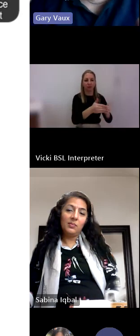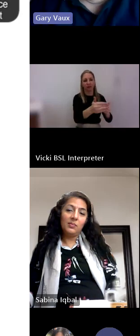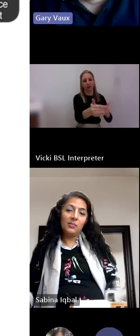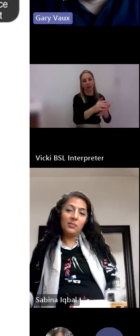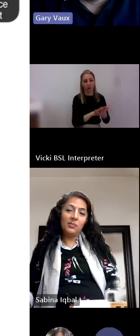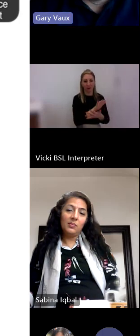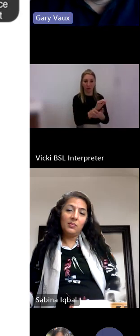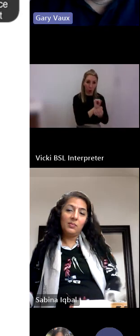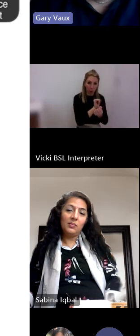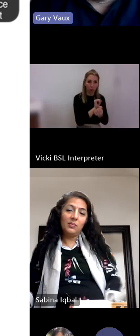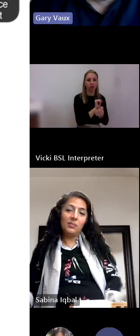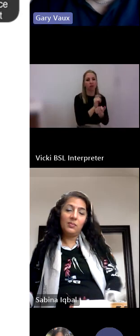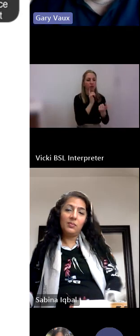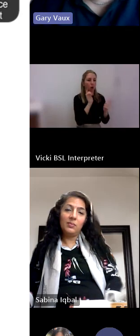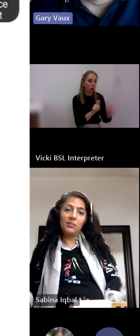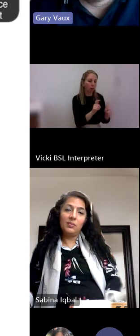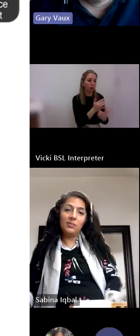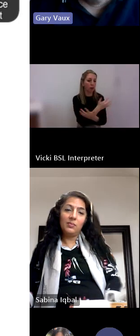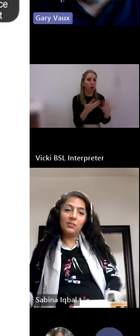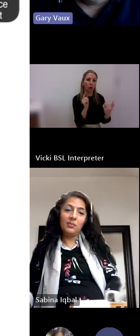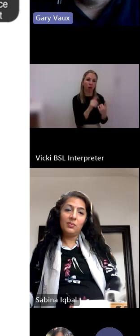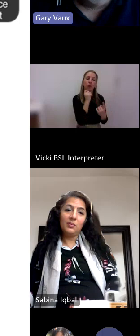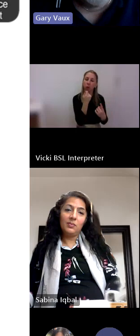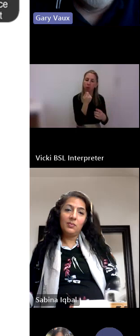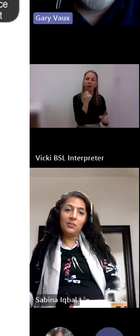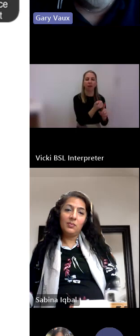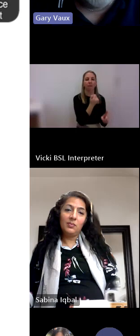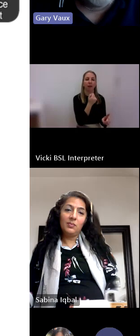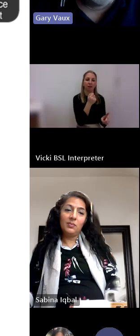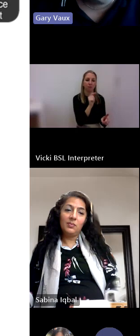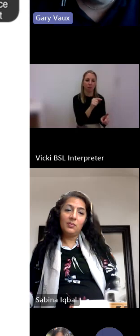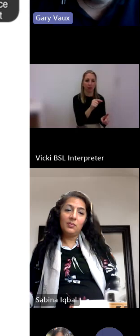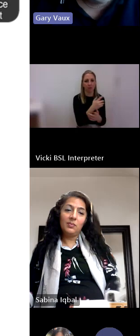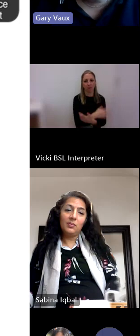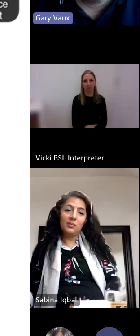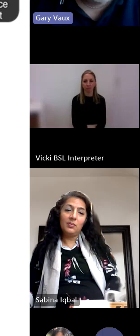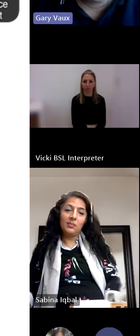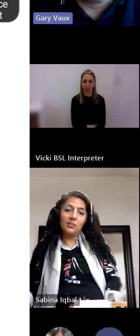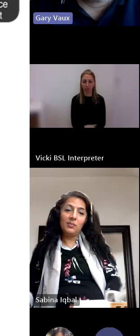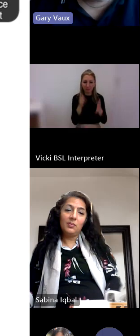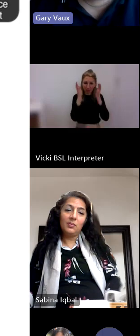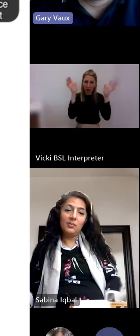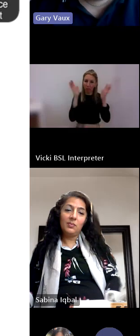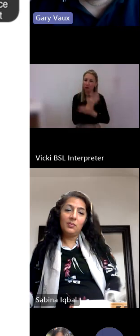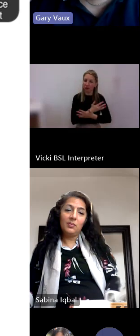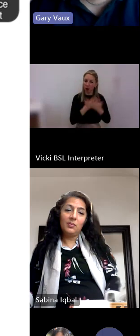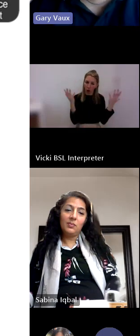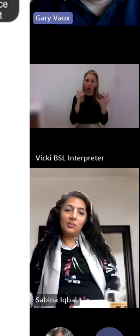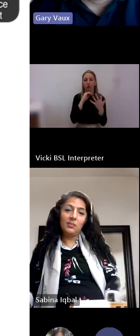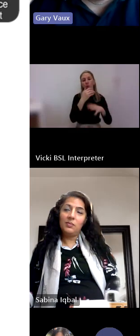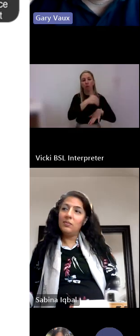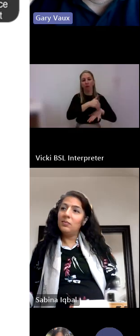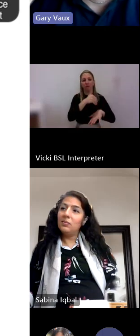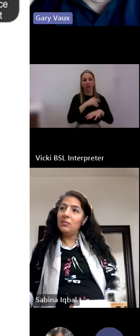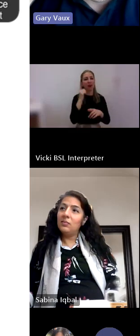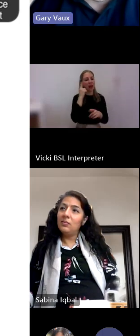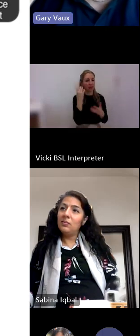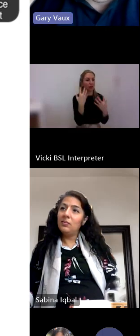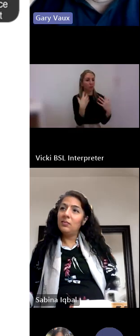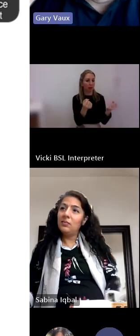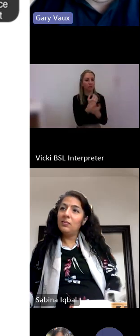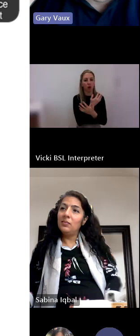in Hertfordshire, we have quite a high proportion of owner occupiers. So I think there's an underlying issue there for many lower